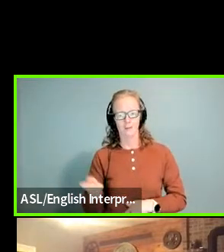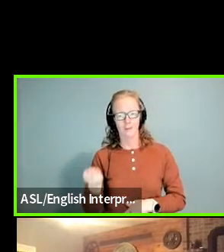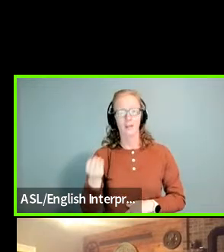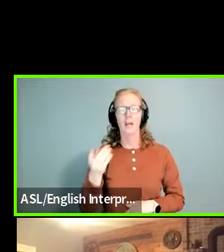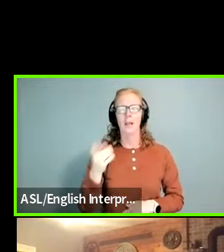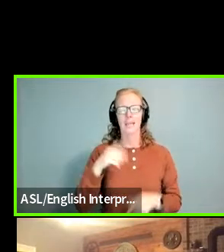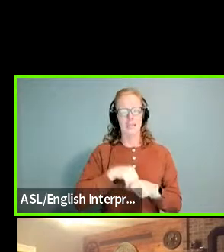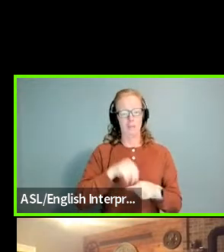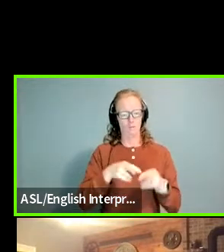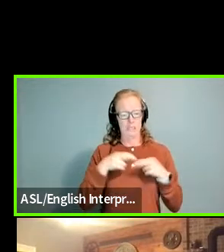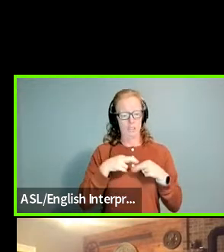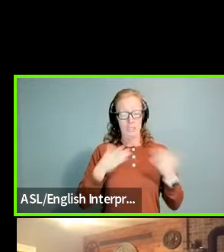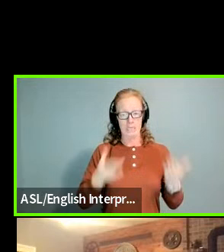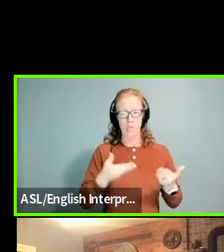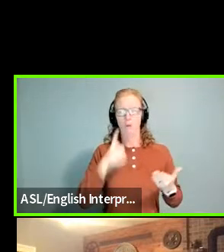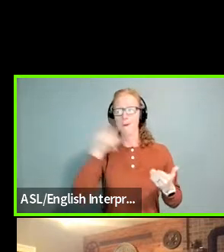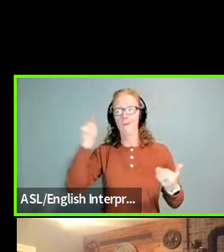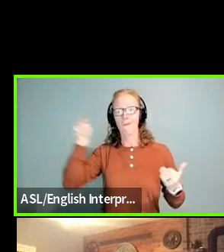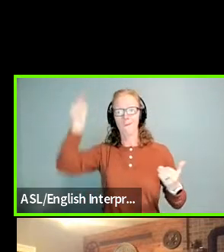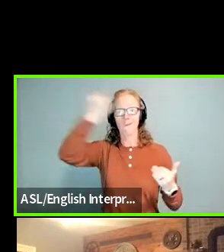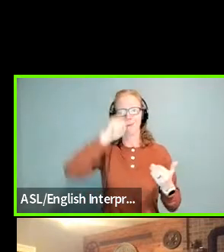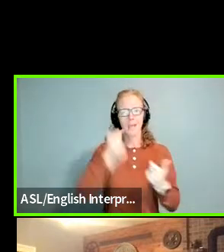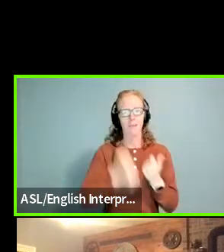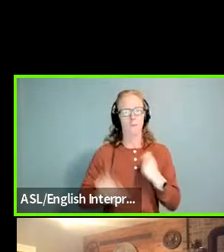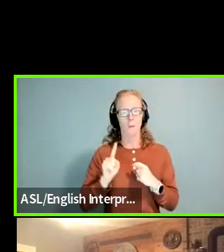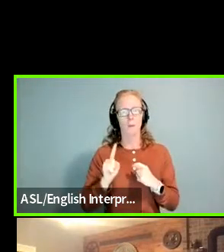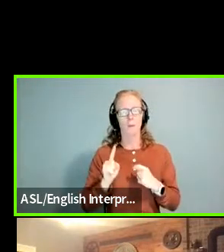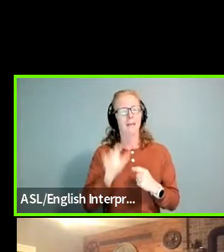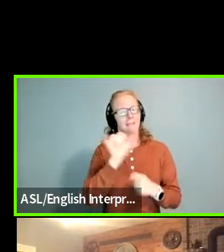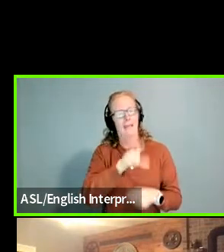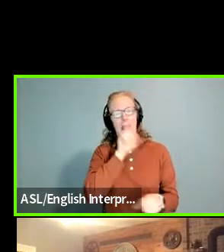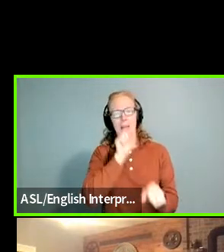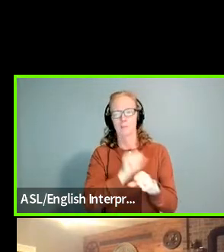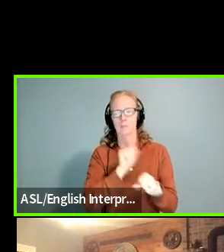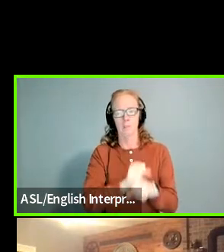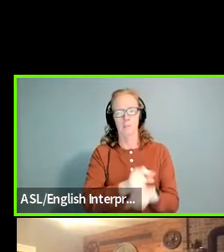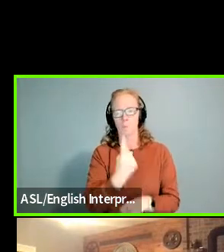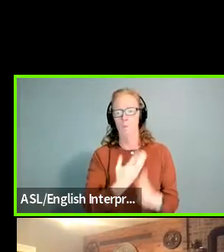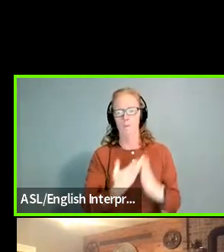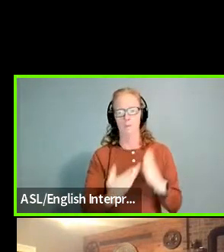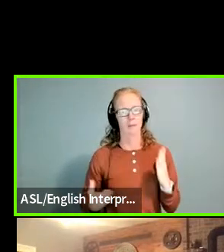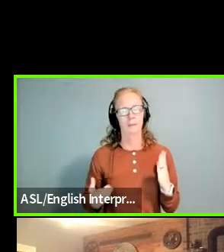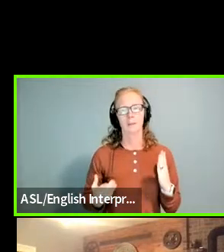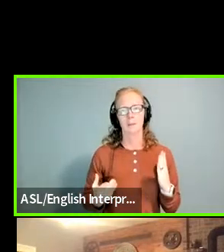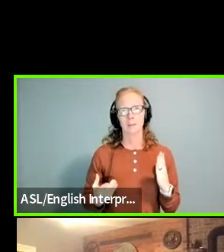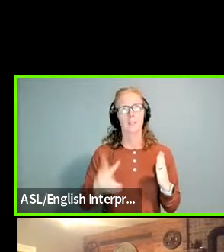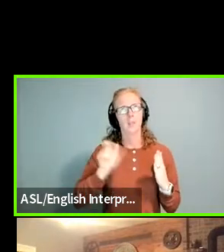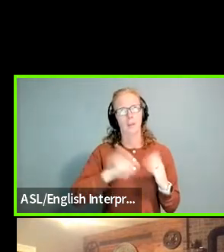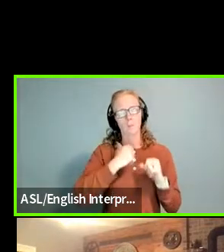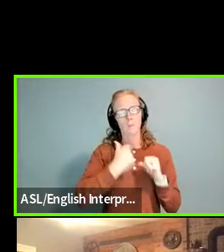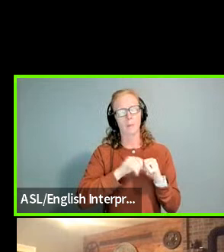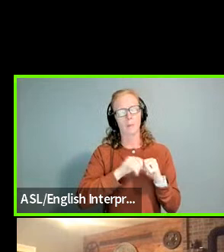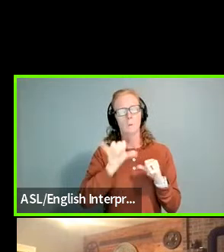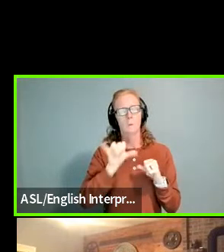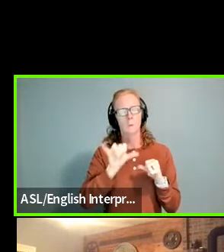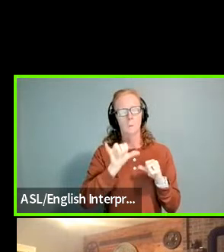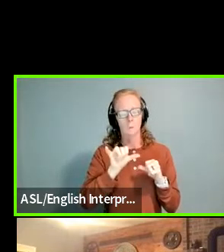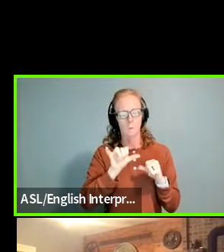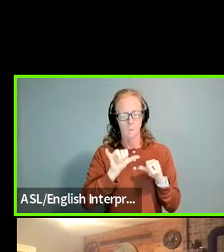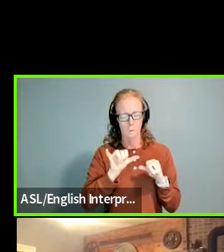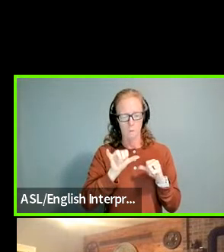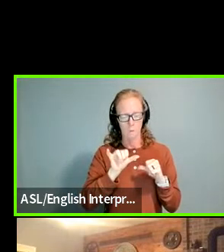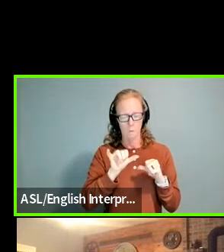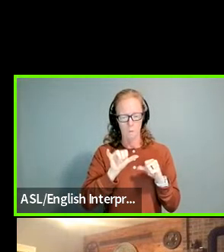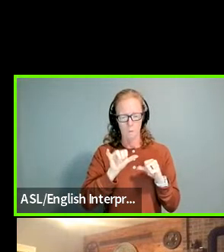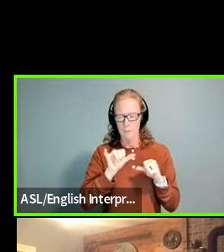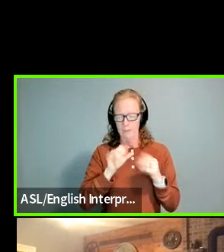region as well, going on at the same time. And so that is absolutely one of those key things that we think about as we're trying to figure out the size of some of